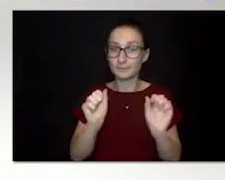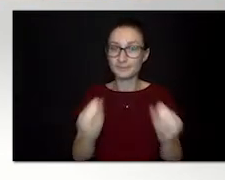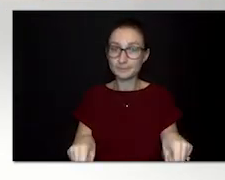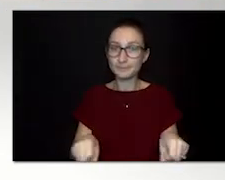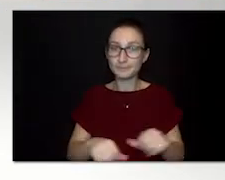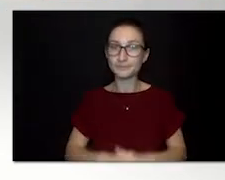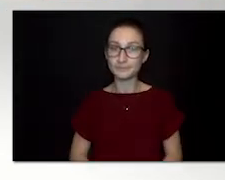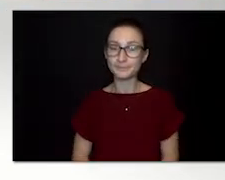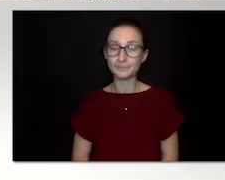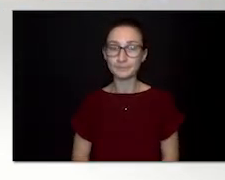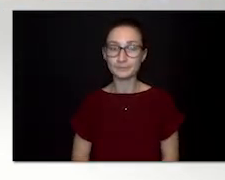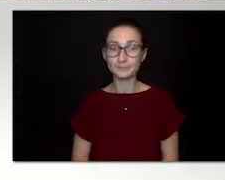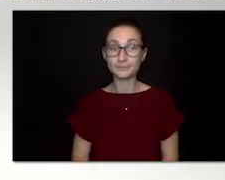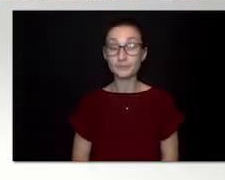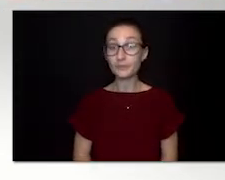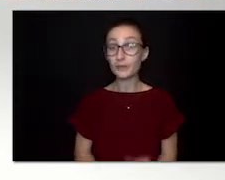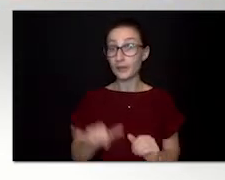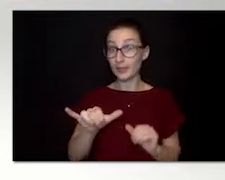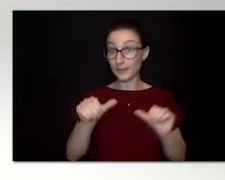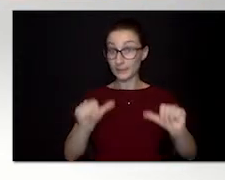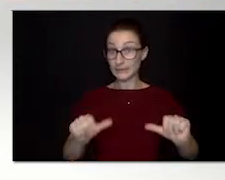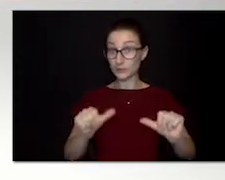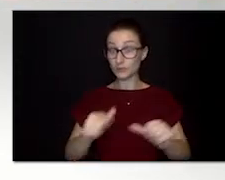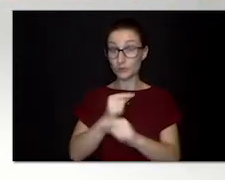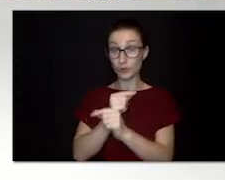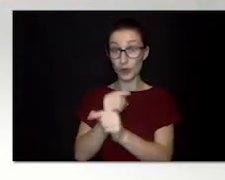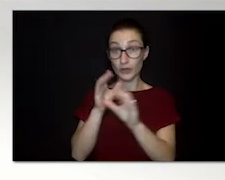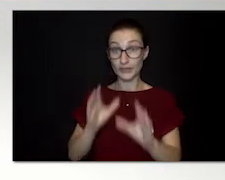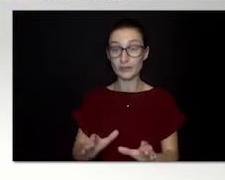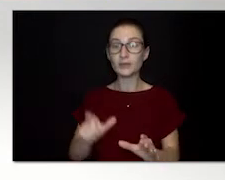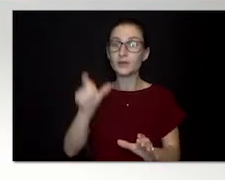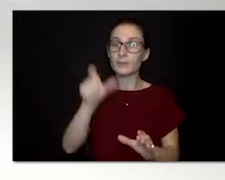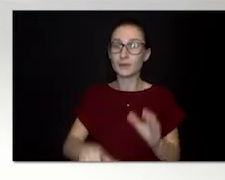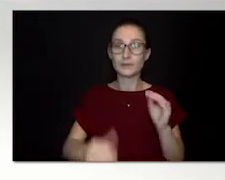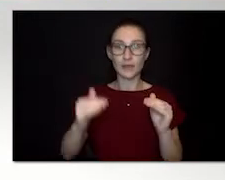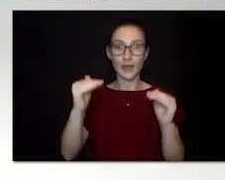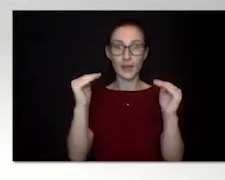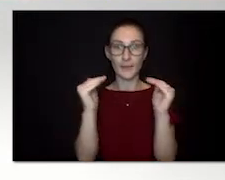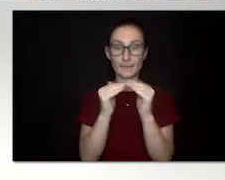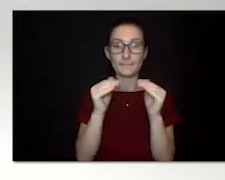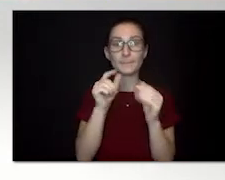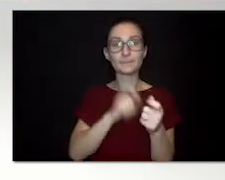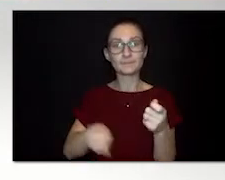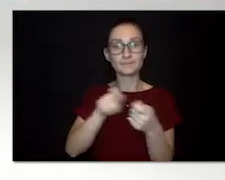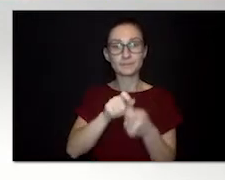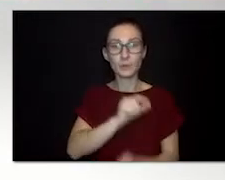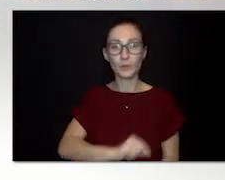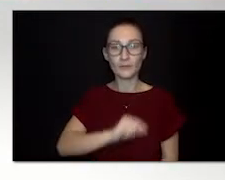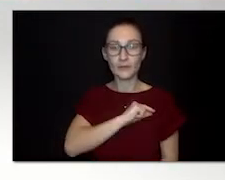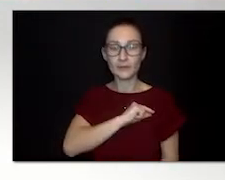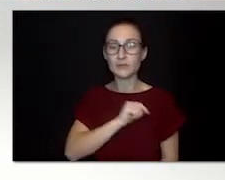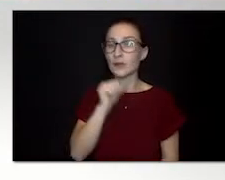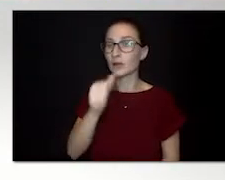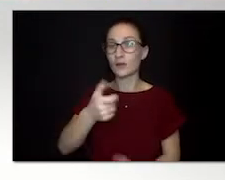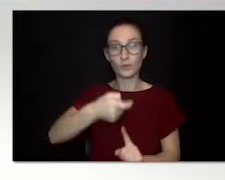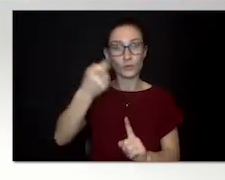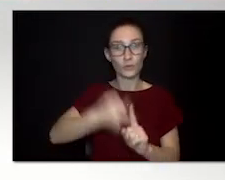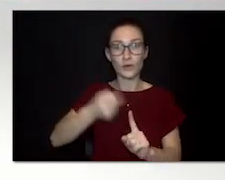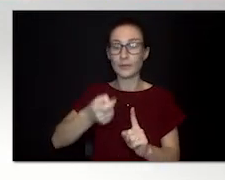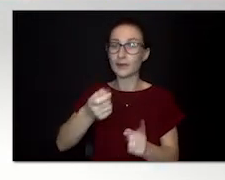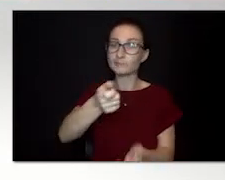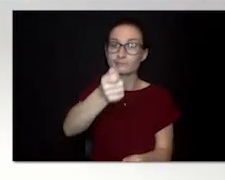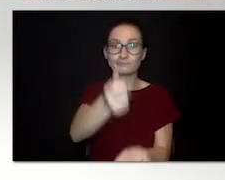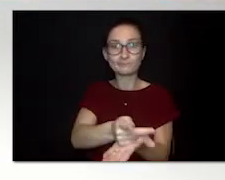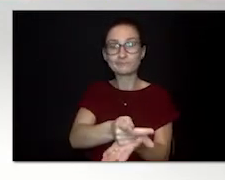online. The potential guardian does have to meet certain qualifications because it won't just be an automatic guarantee that whoever